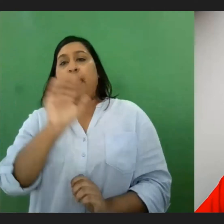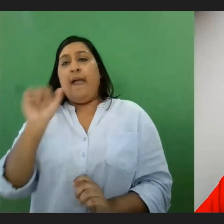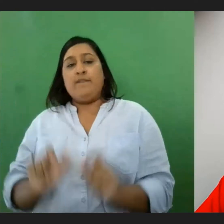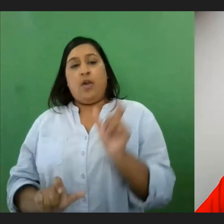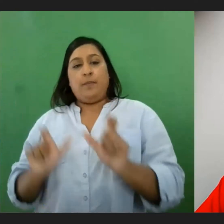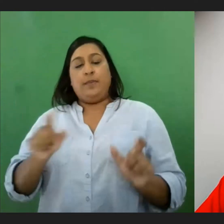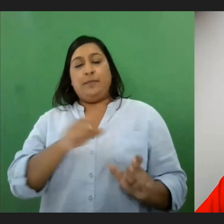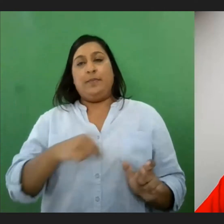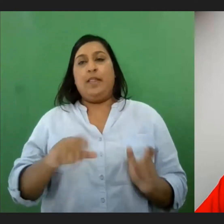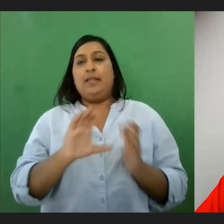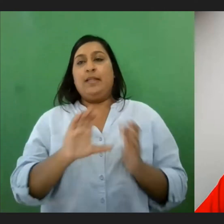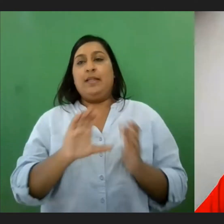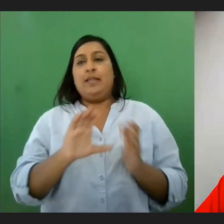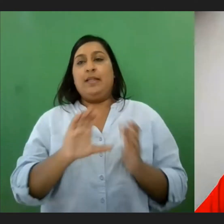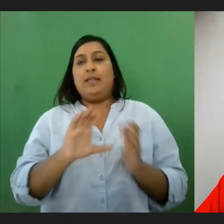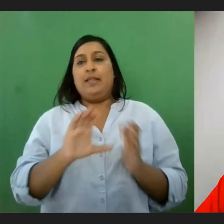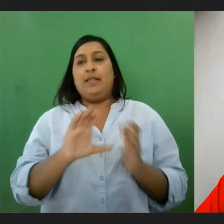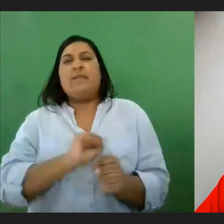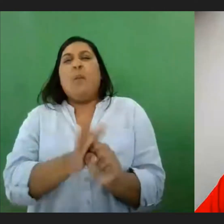of COVID-19.